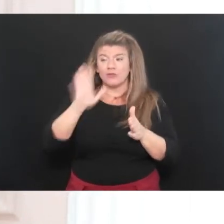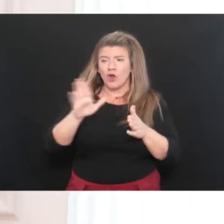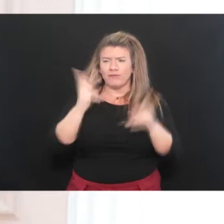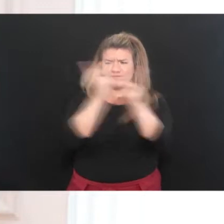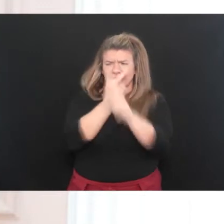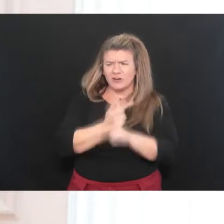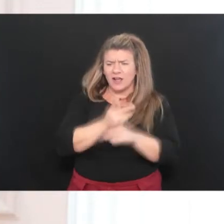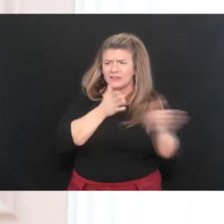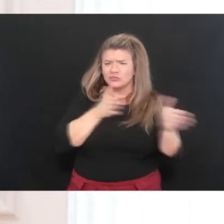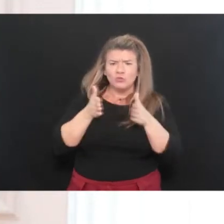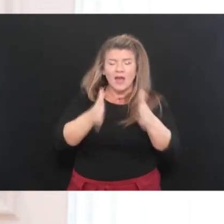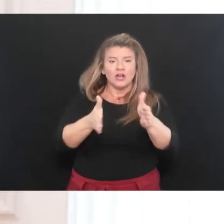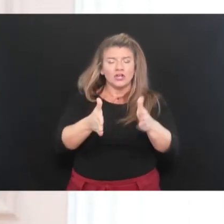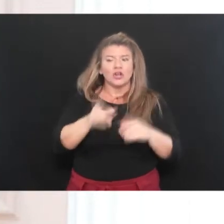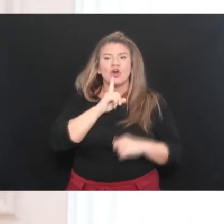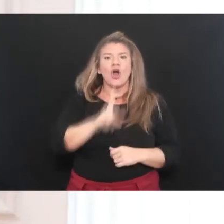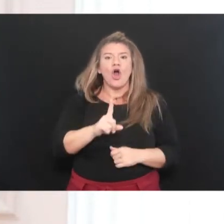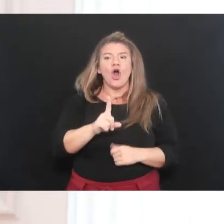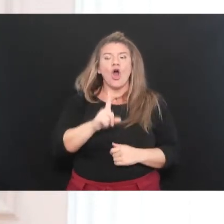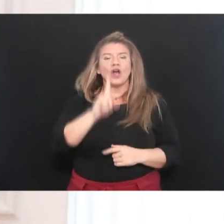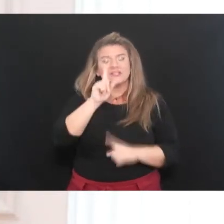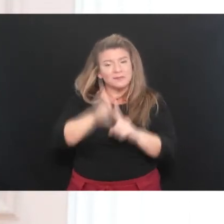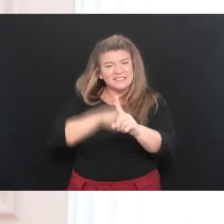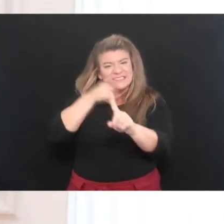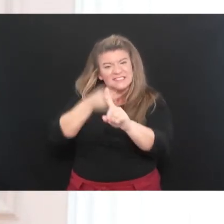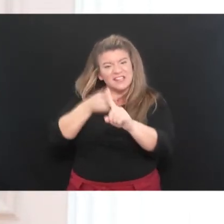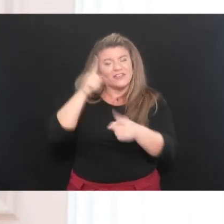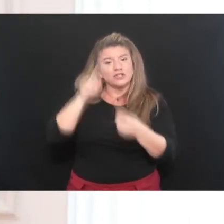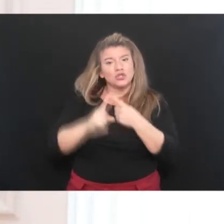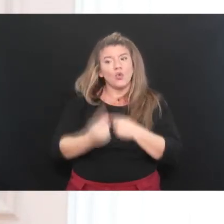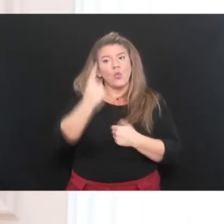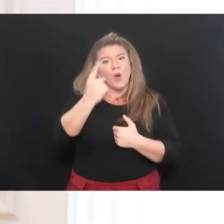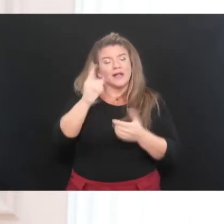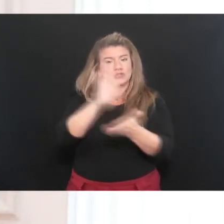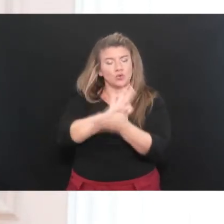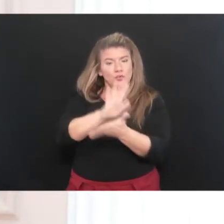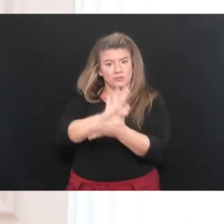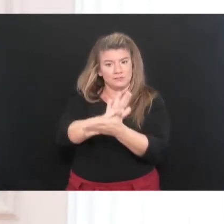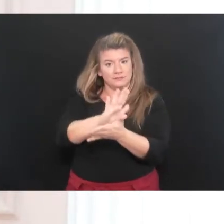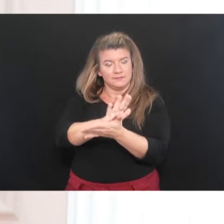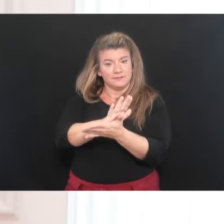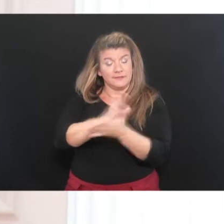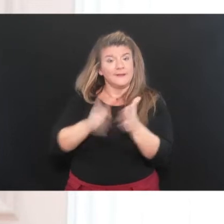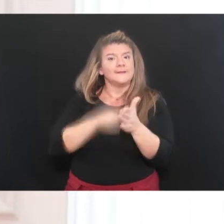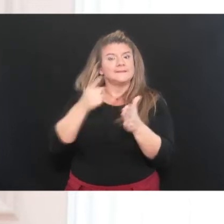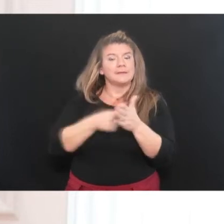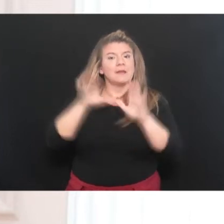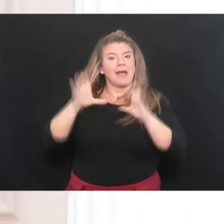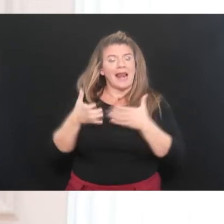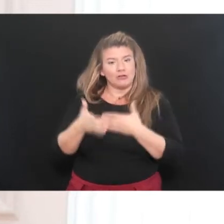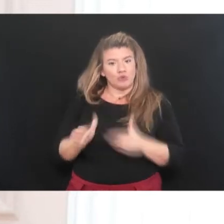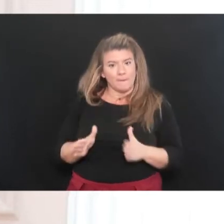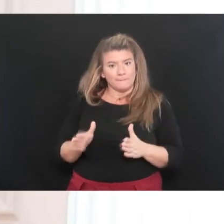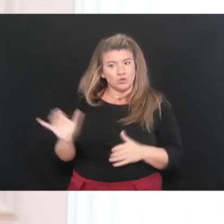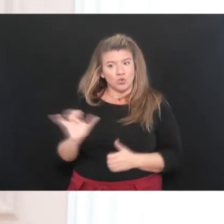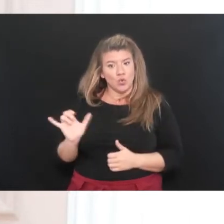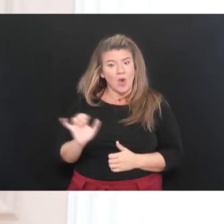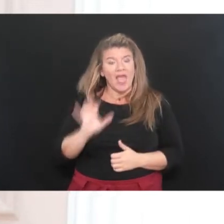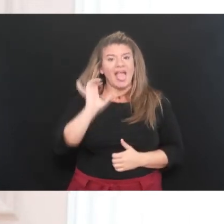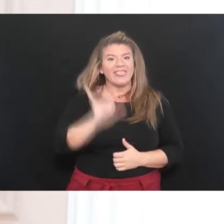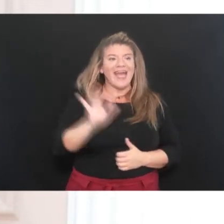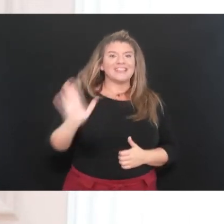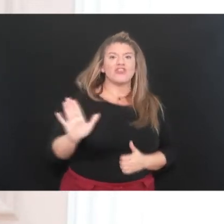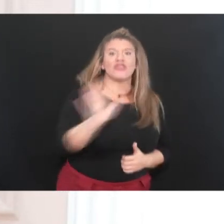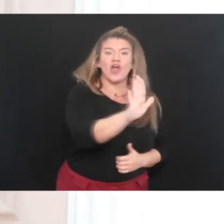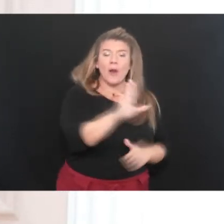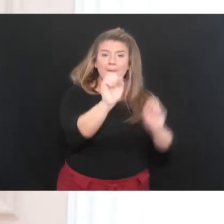have to consider are even pinpointed down to the individual schools and sometimes the classrooms. And that's the ability they have